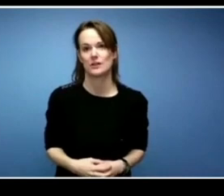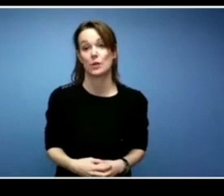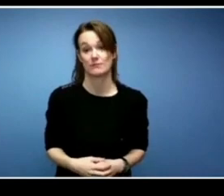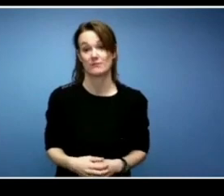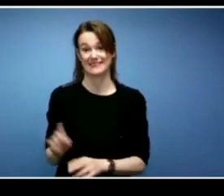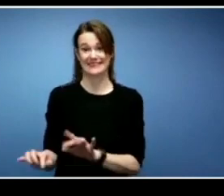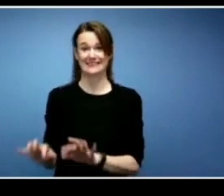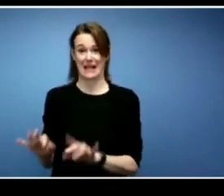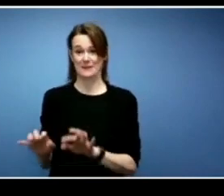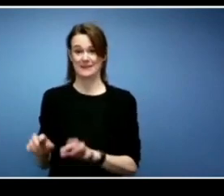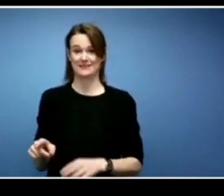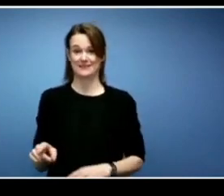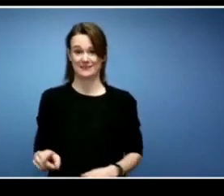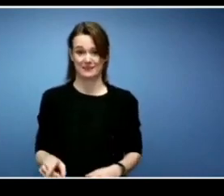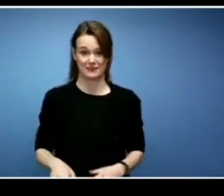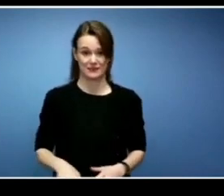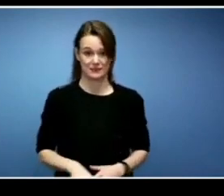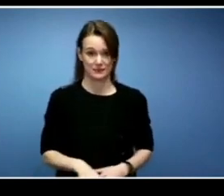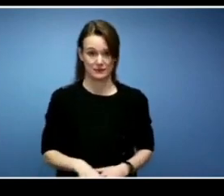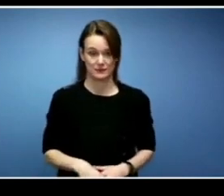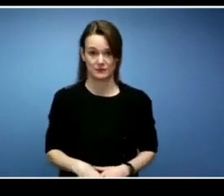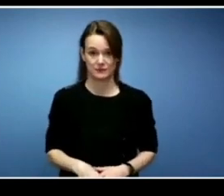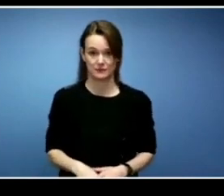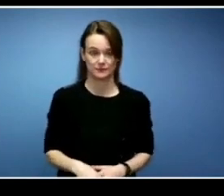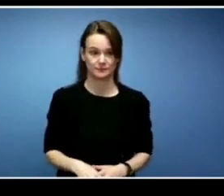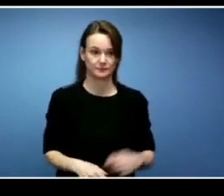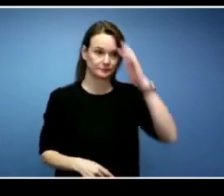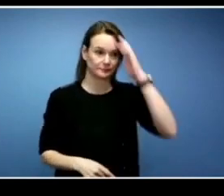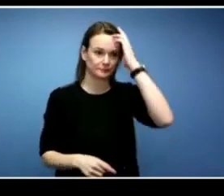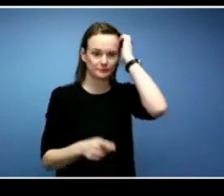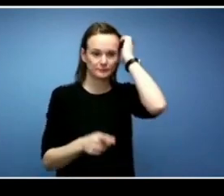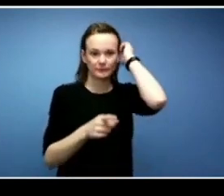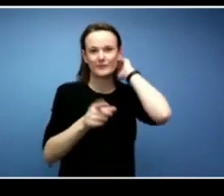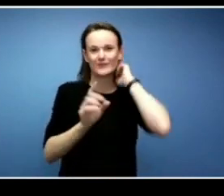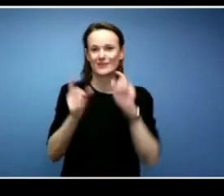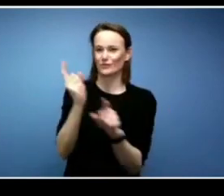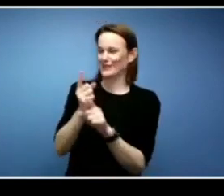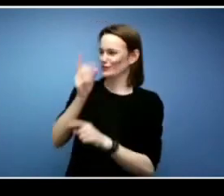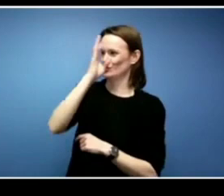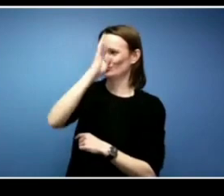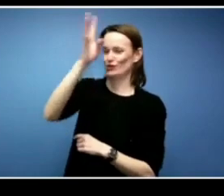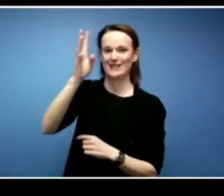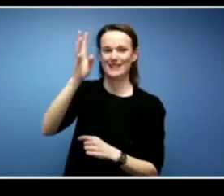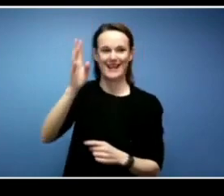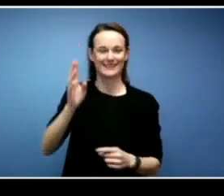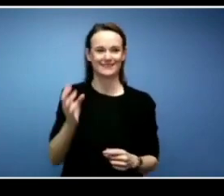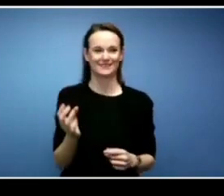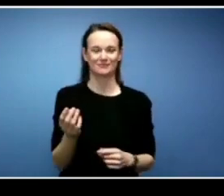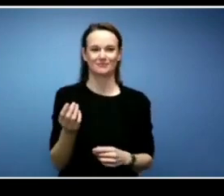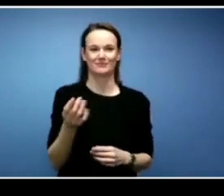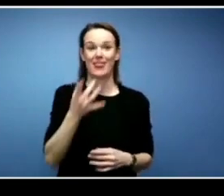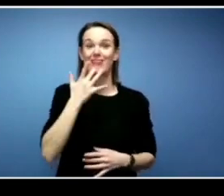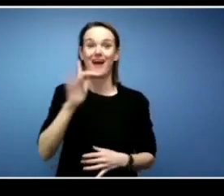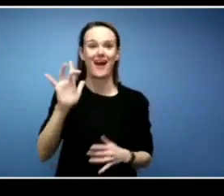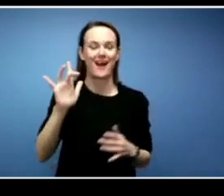day. That's very powerful. I'm gonna have to write that one down. My next question is for you,